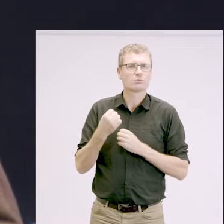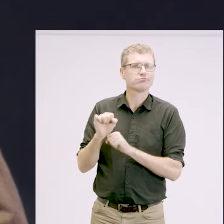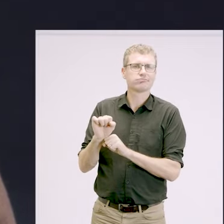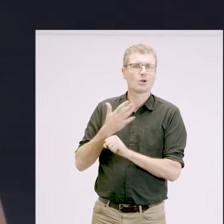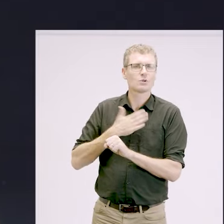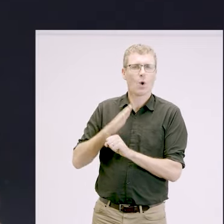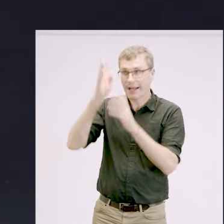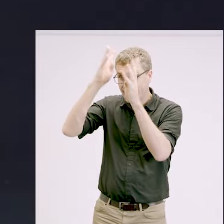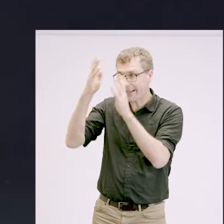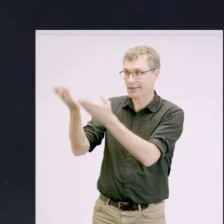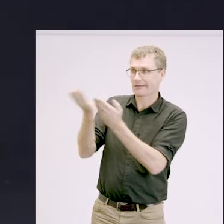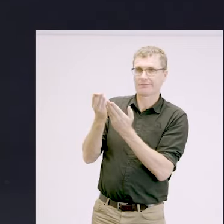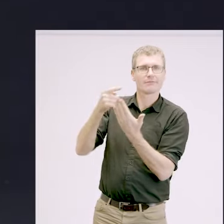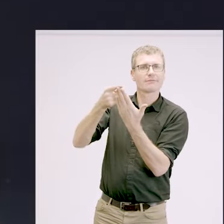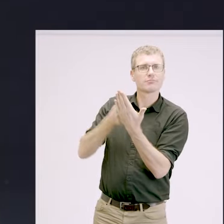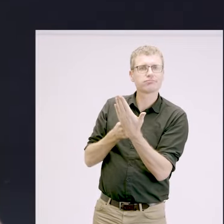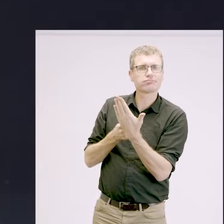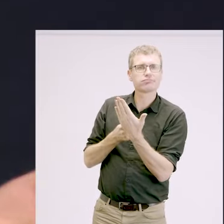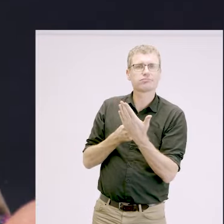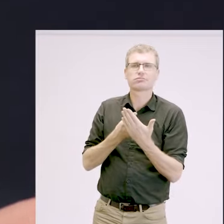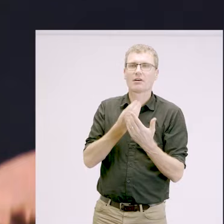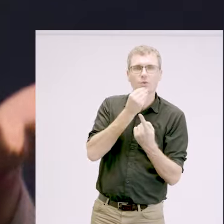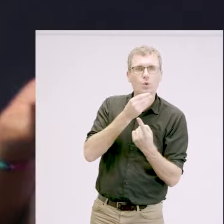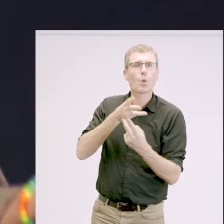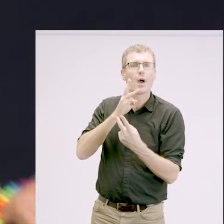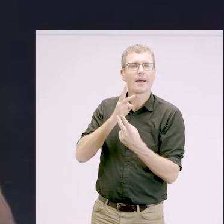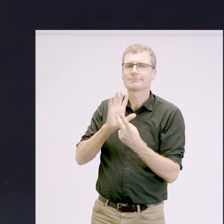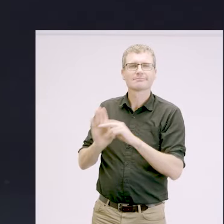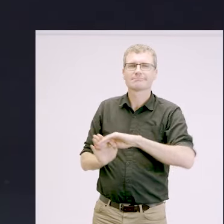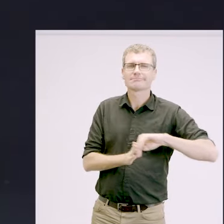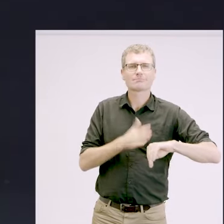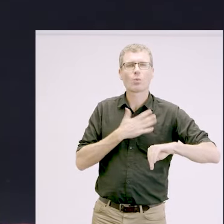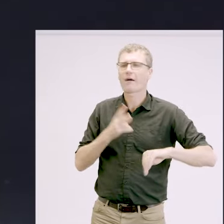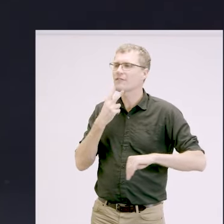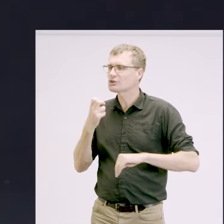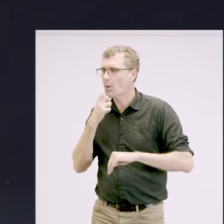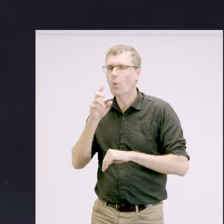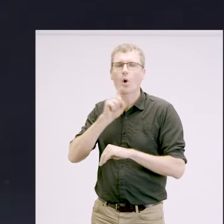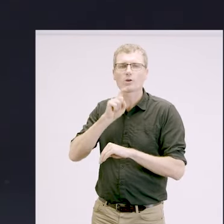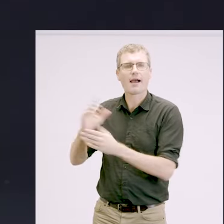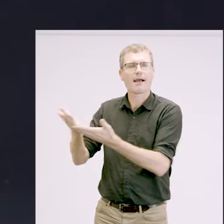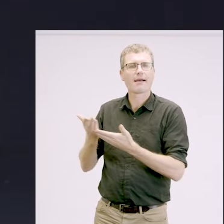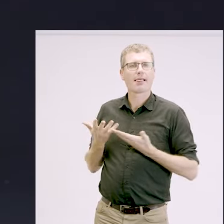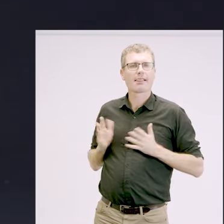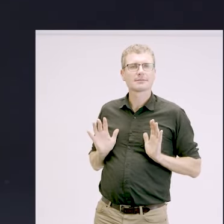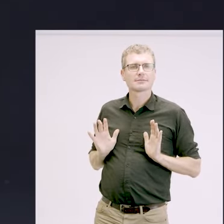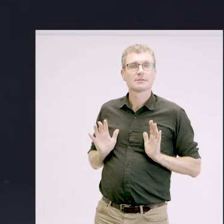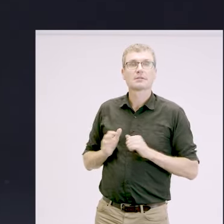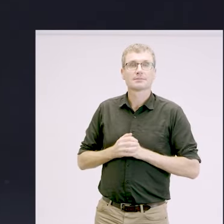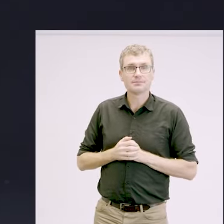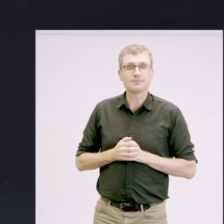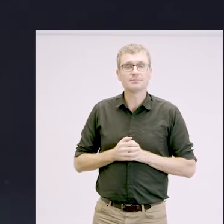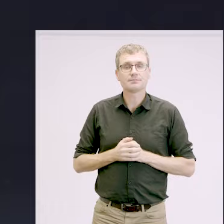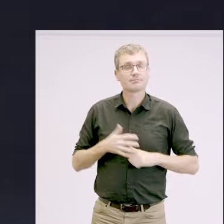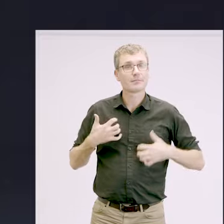eat the king's food and drink the king's wine, but instead he wants vegetables and water, which is what he considers to be clean